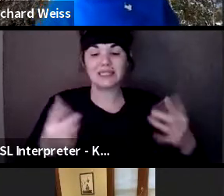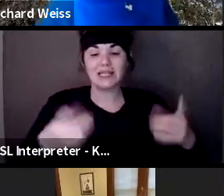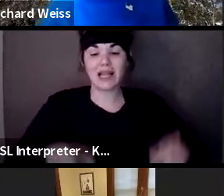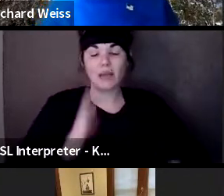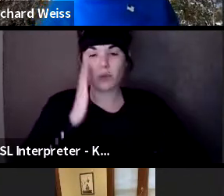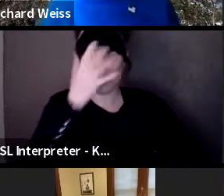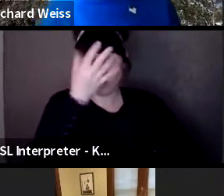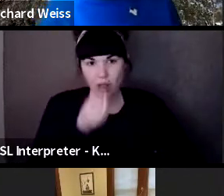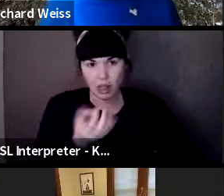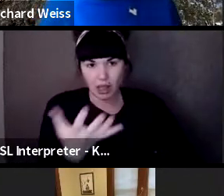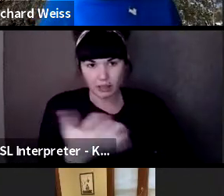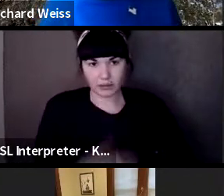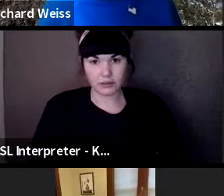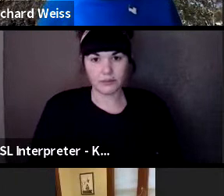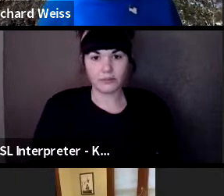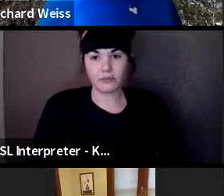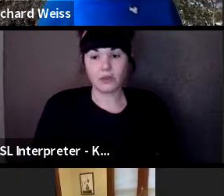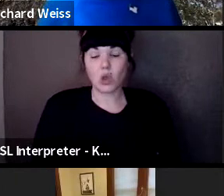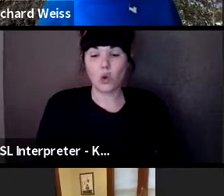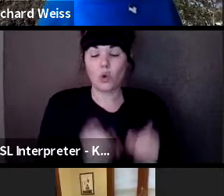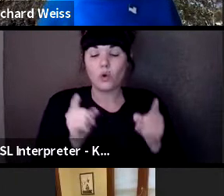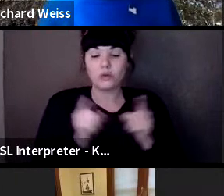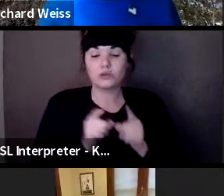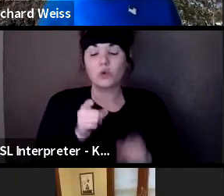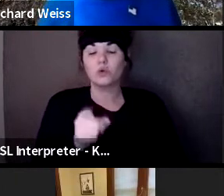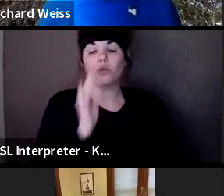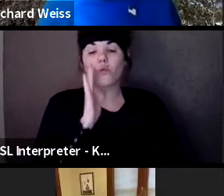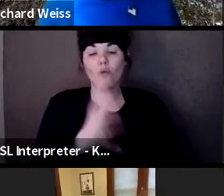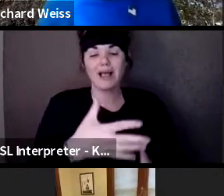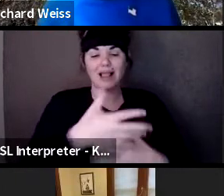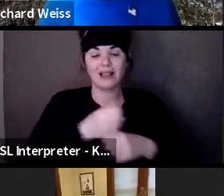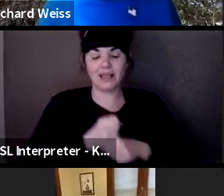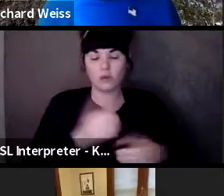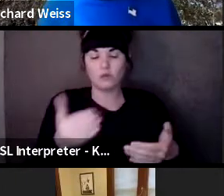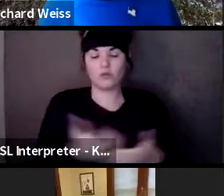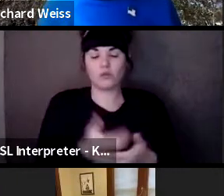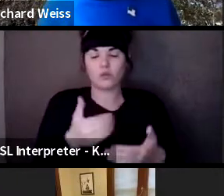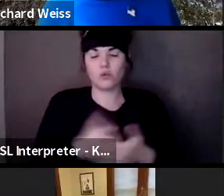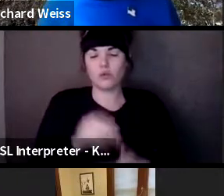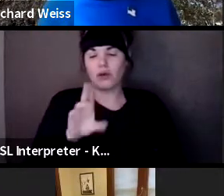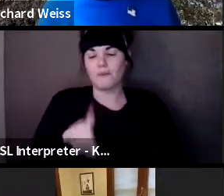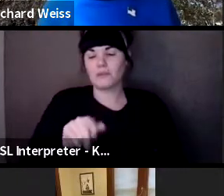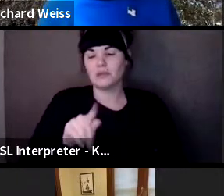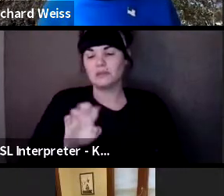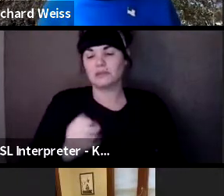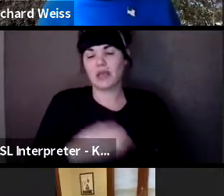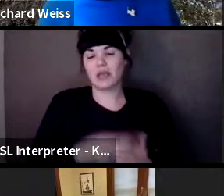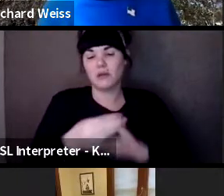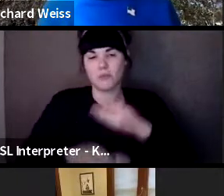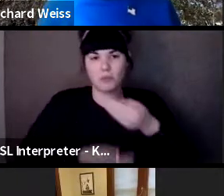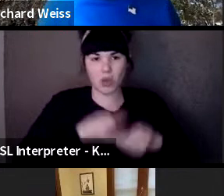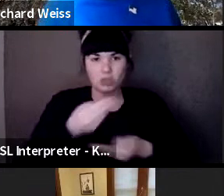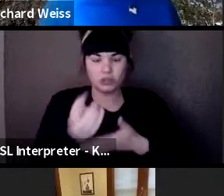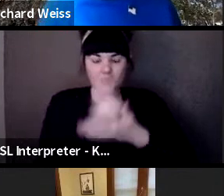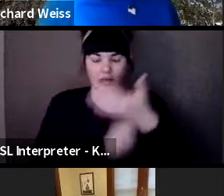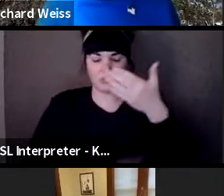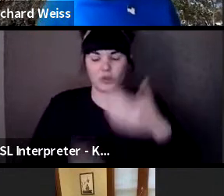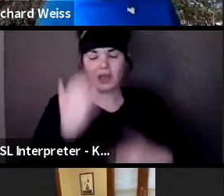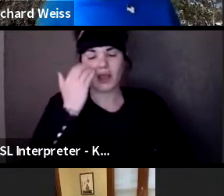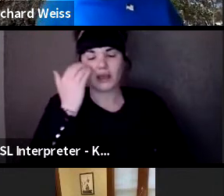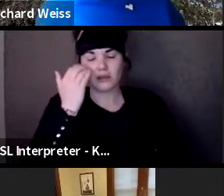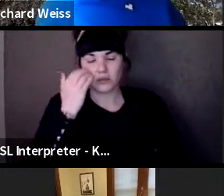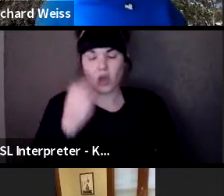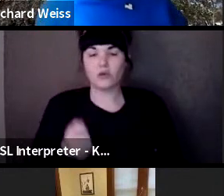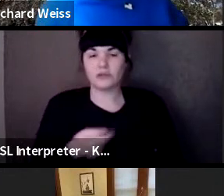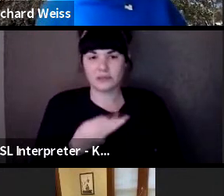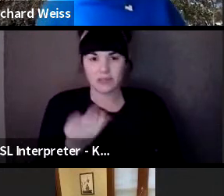And regarding this also, you're going to receive an updated budget next week. I know a couple of commissioners reached out about the several resolutions